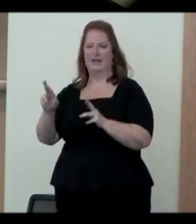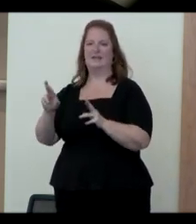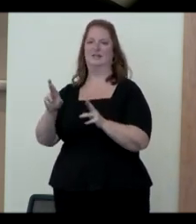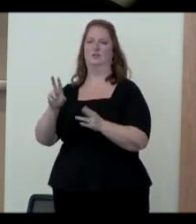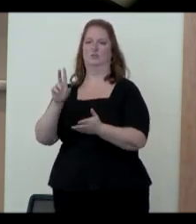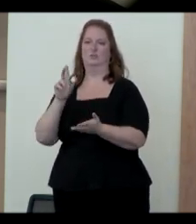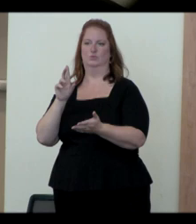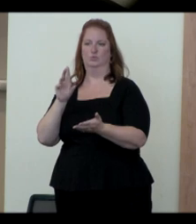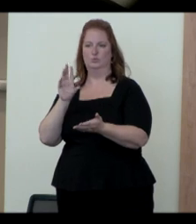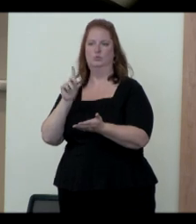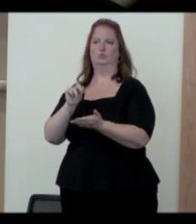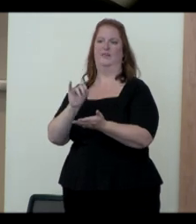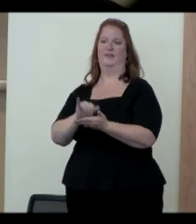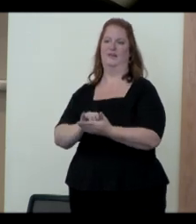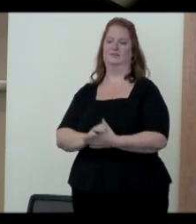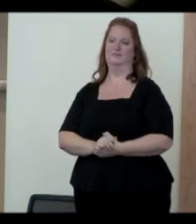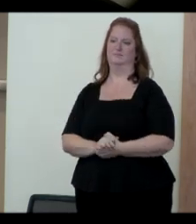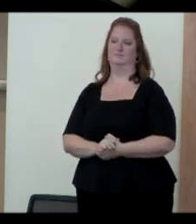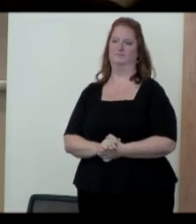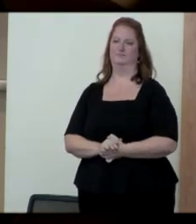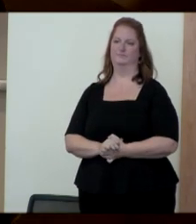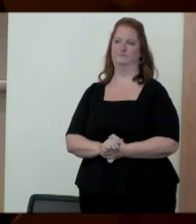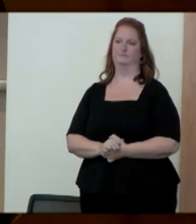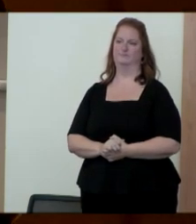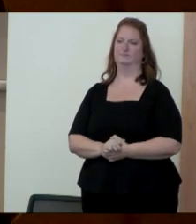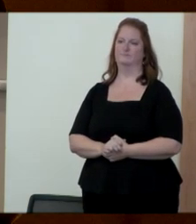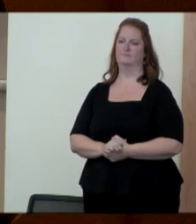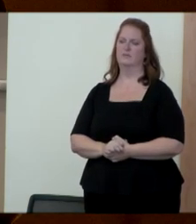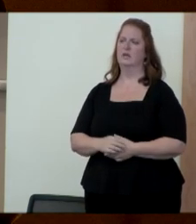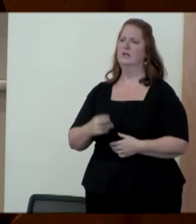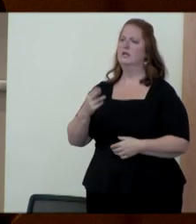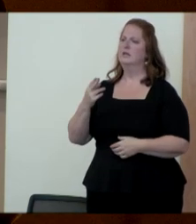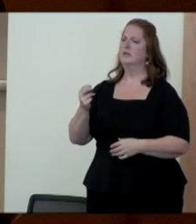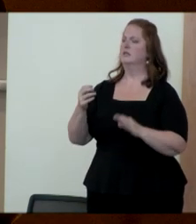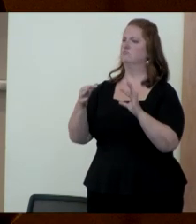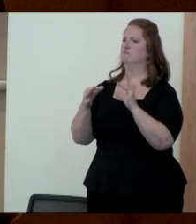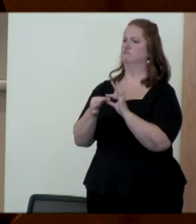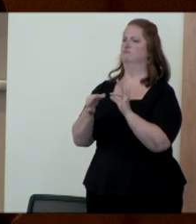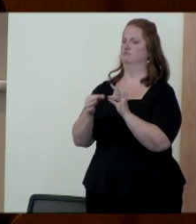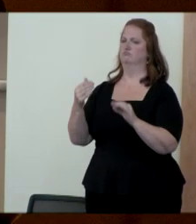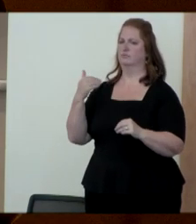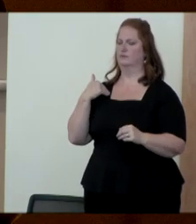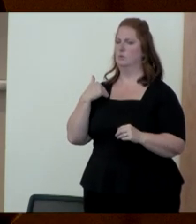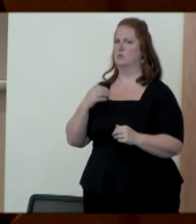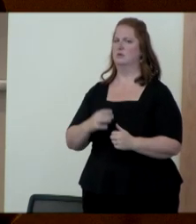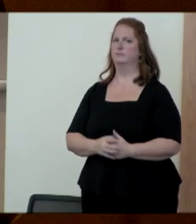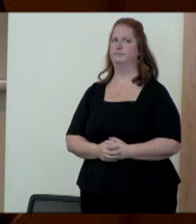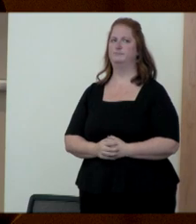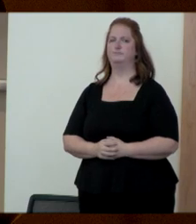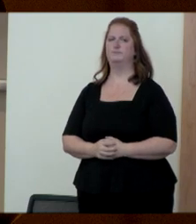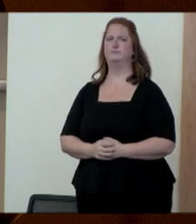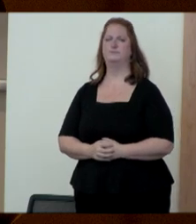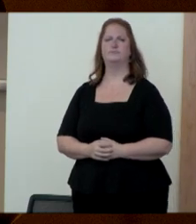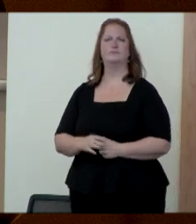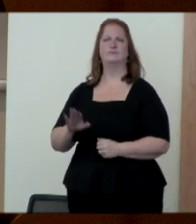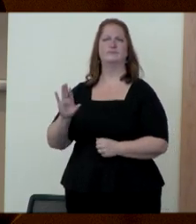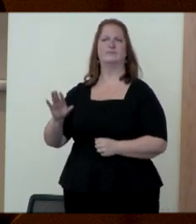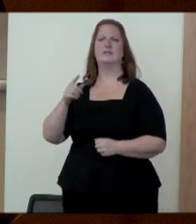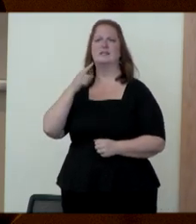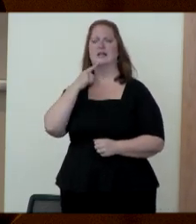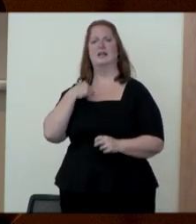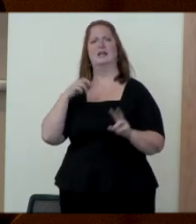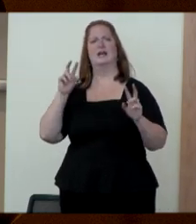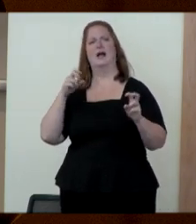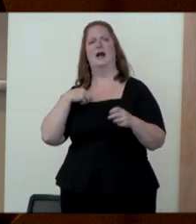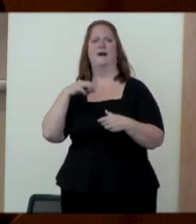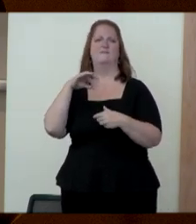that. He once said something that I thought was just wonderful. He said something like, "I vote for